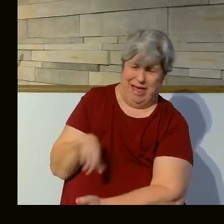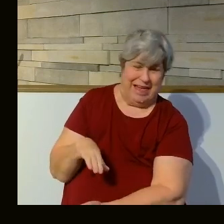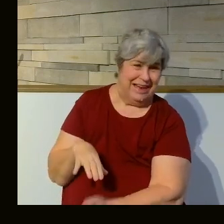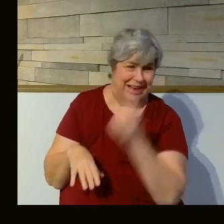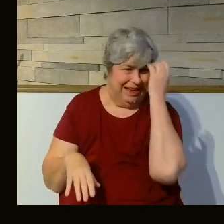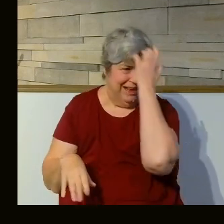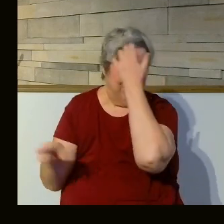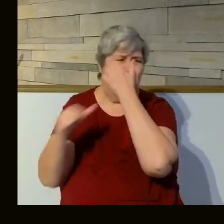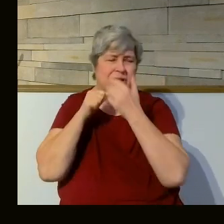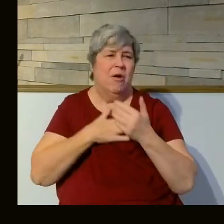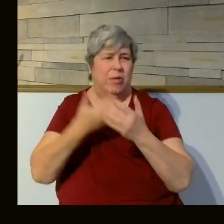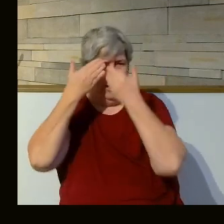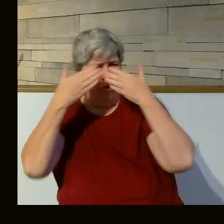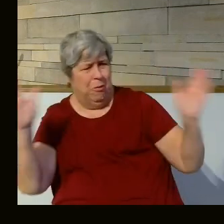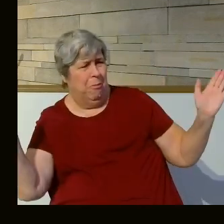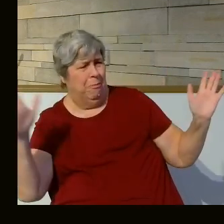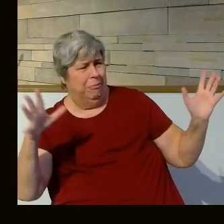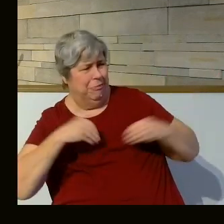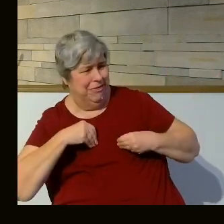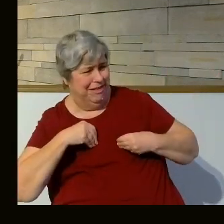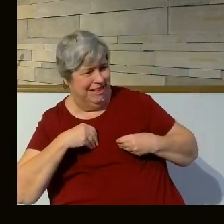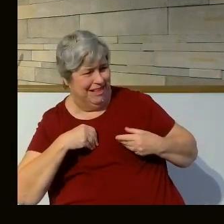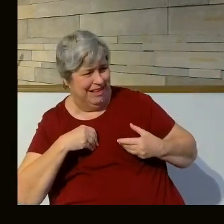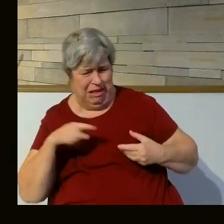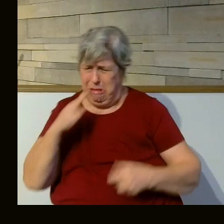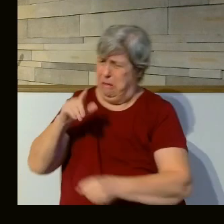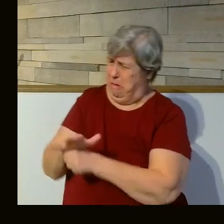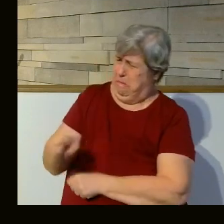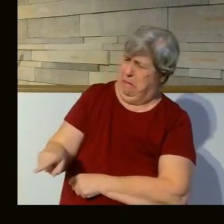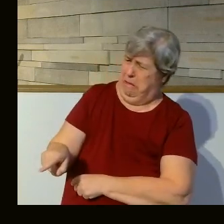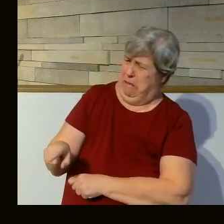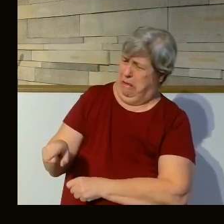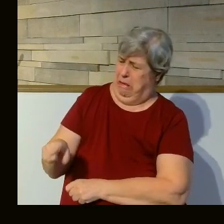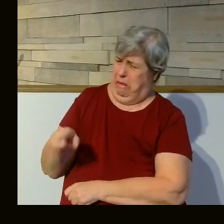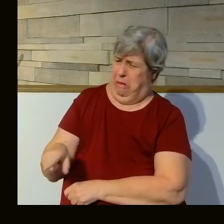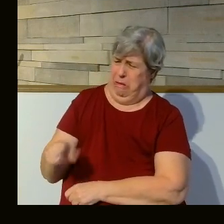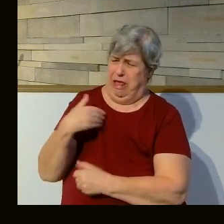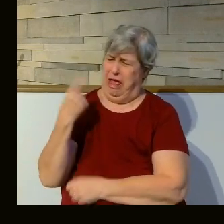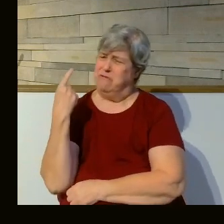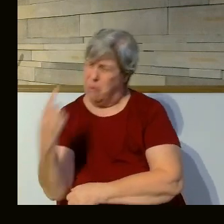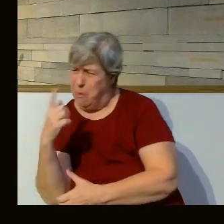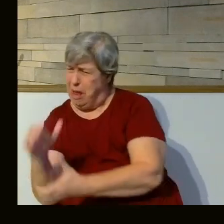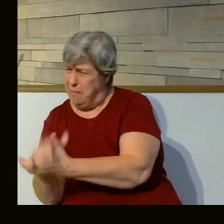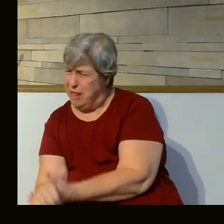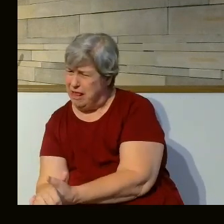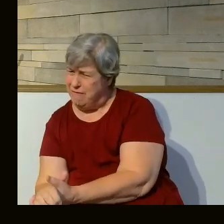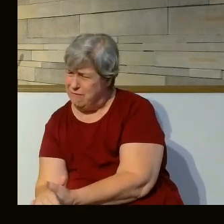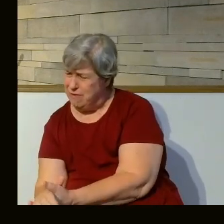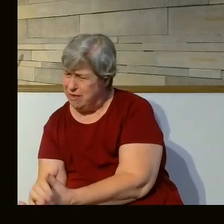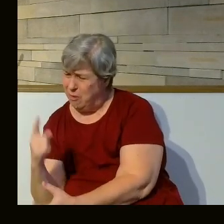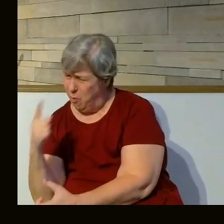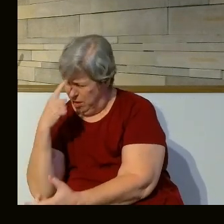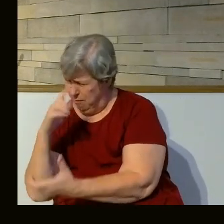an intellectual sin. Oh my goodness, they're committed to something? Oh my, they have one belief and think that's the only